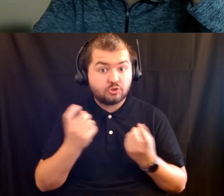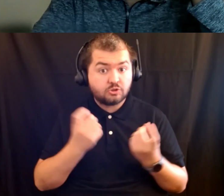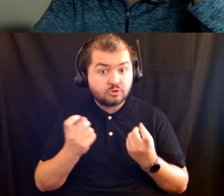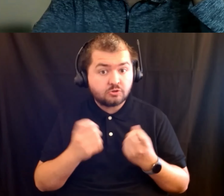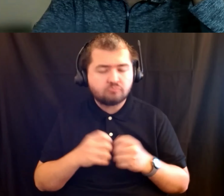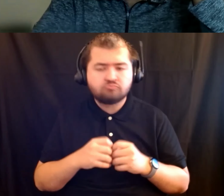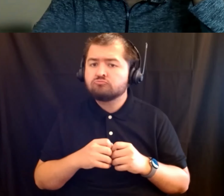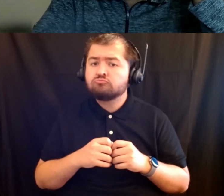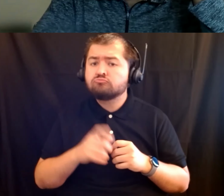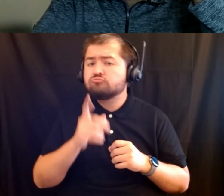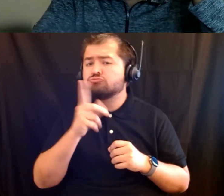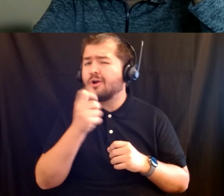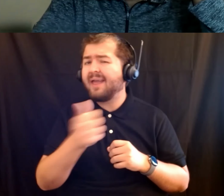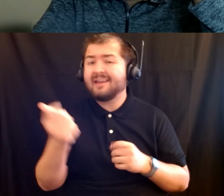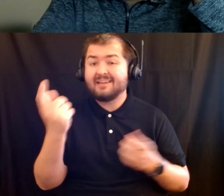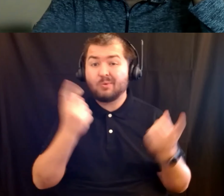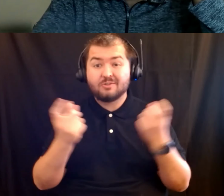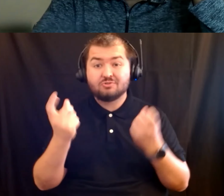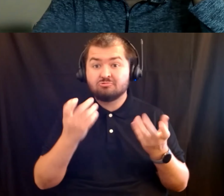have any questions?